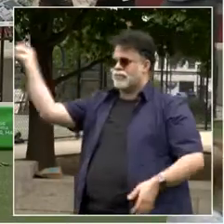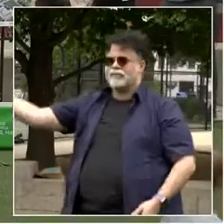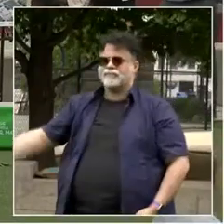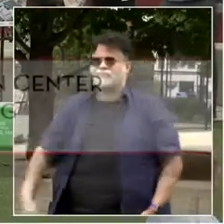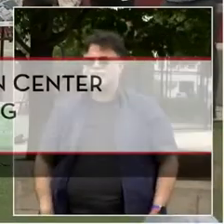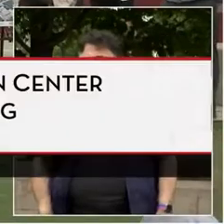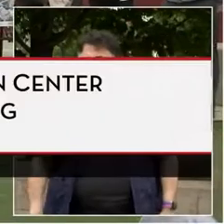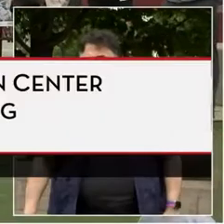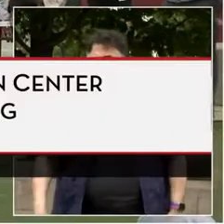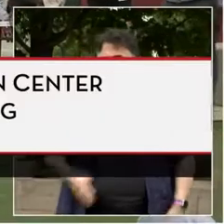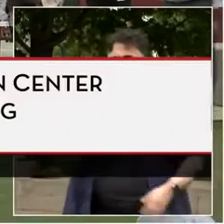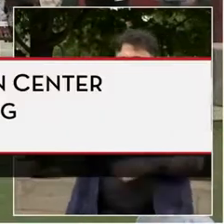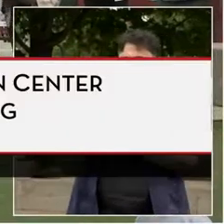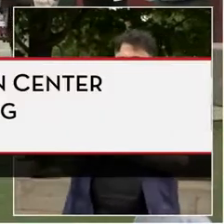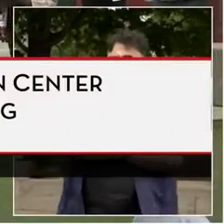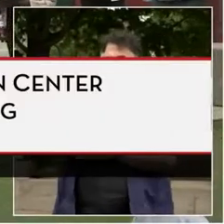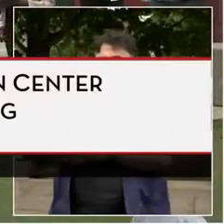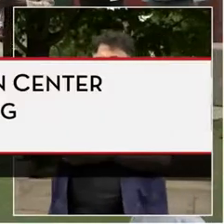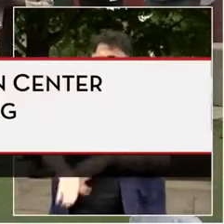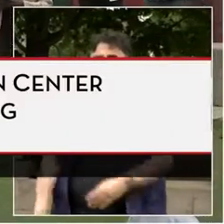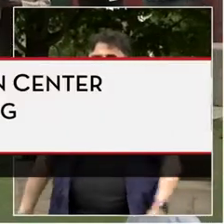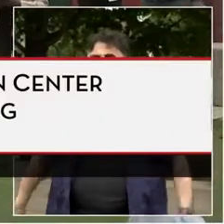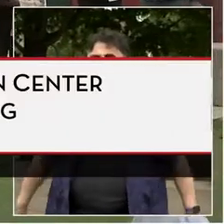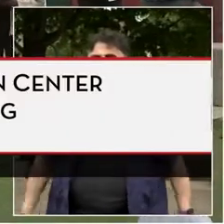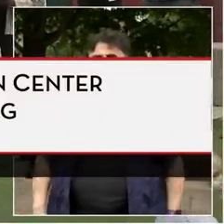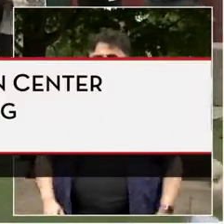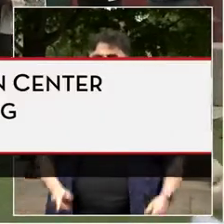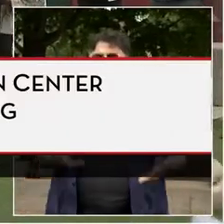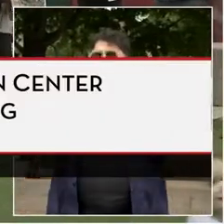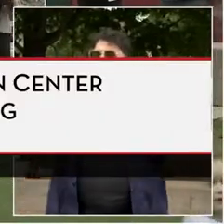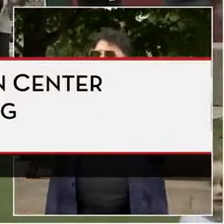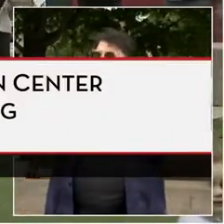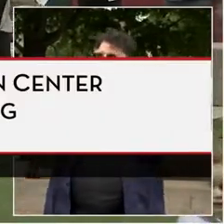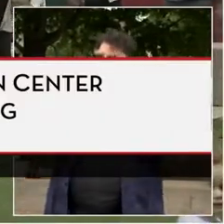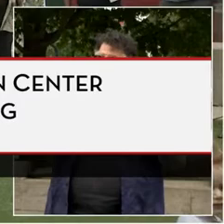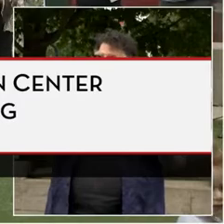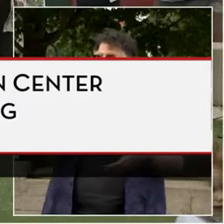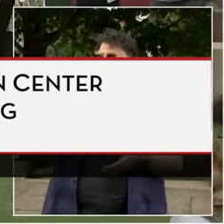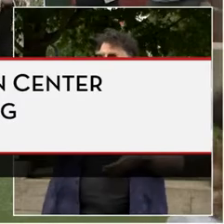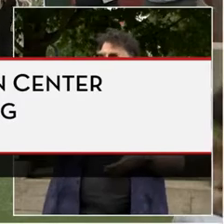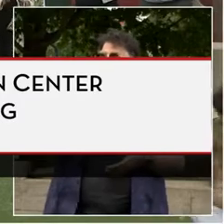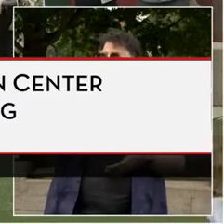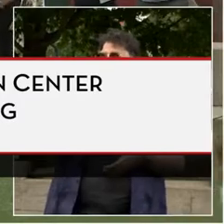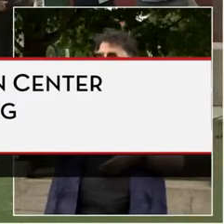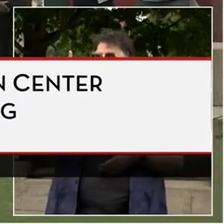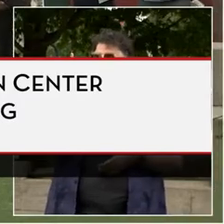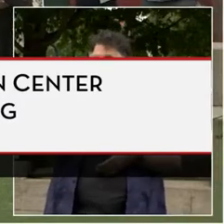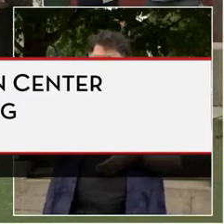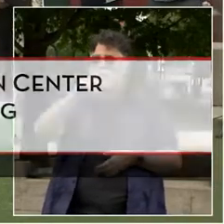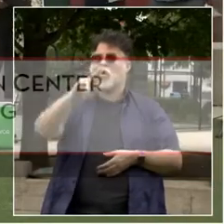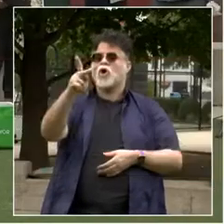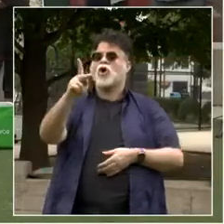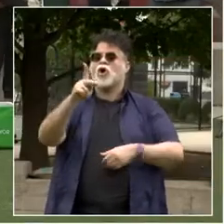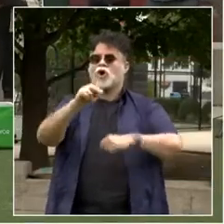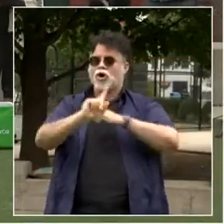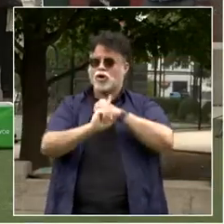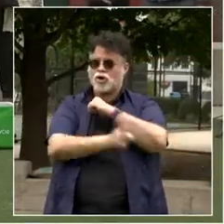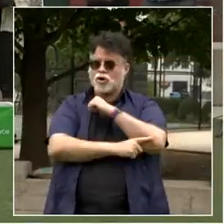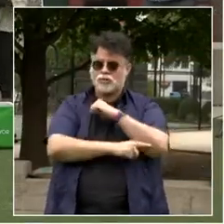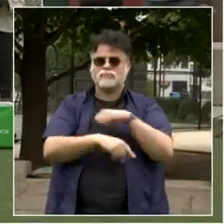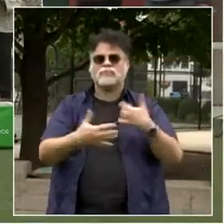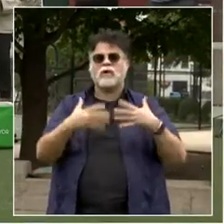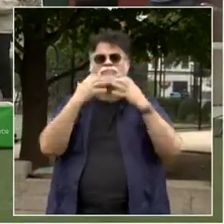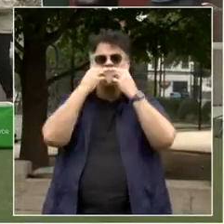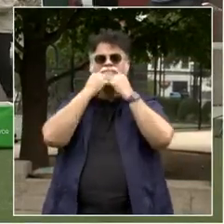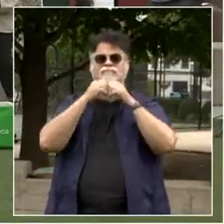afternoon, and welcome to Stead Park. Stead Park is a jewel of this community and of the District of